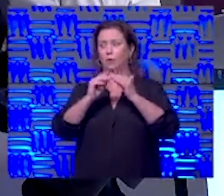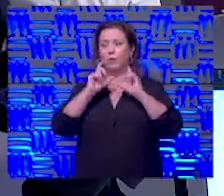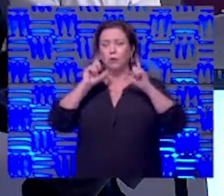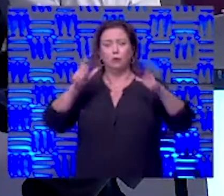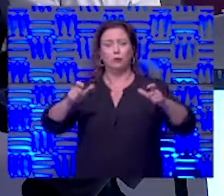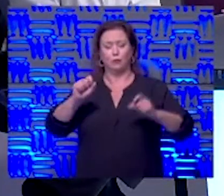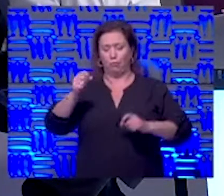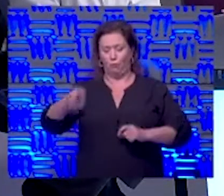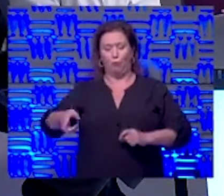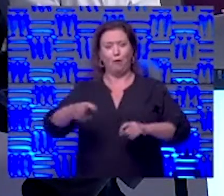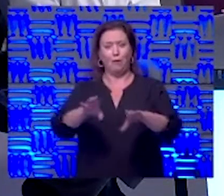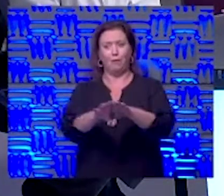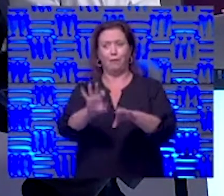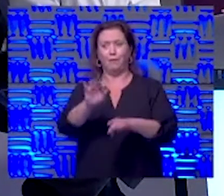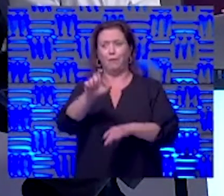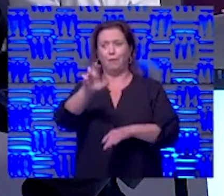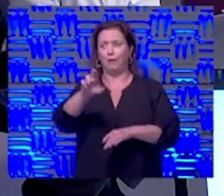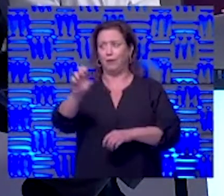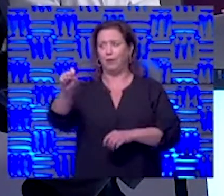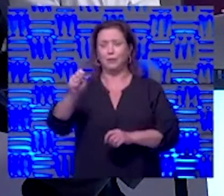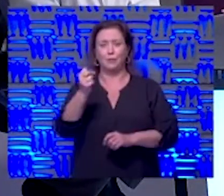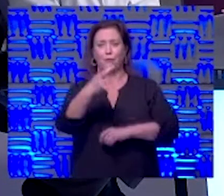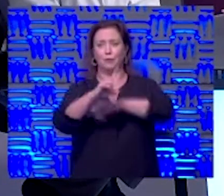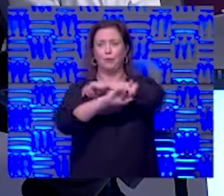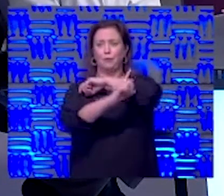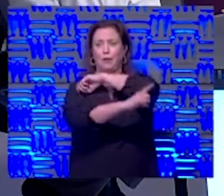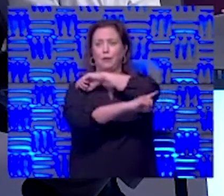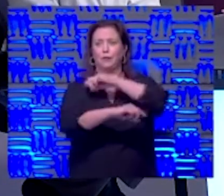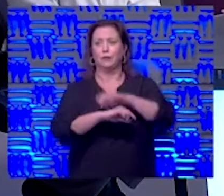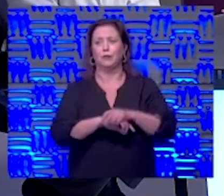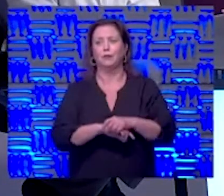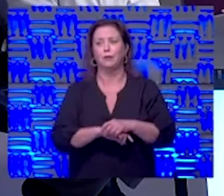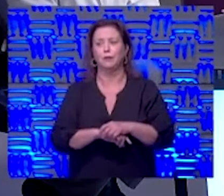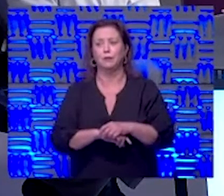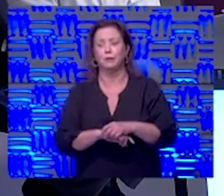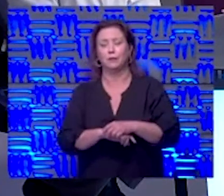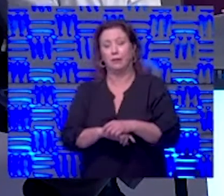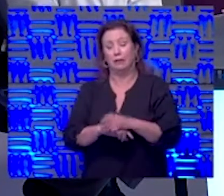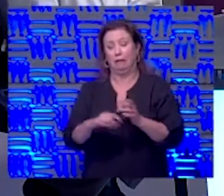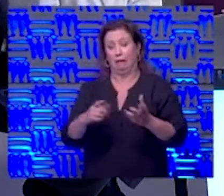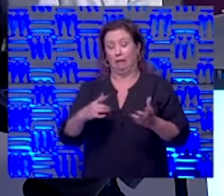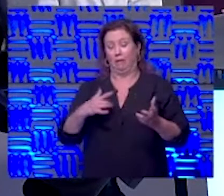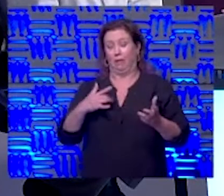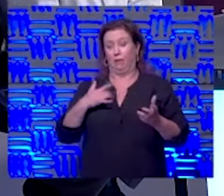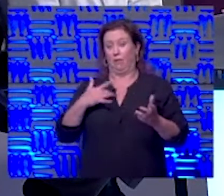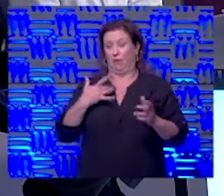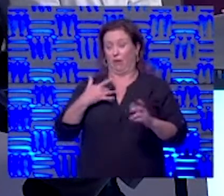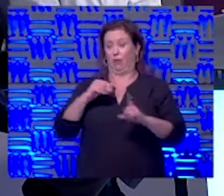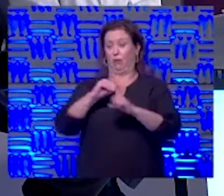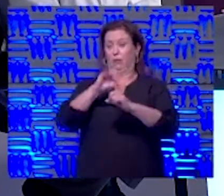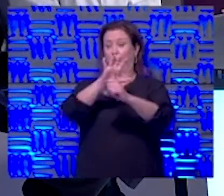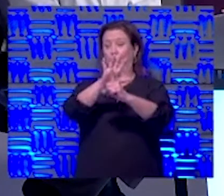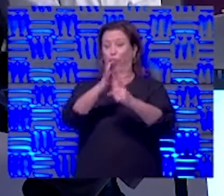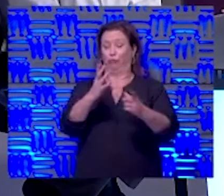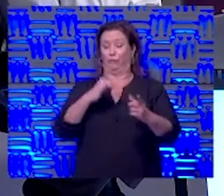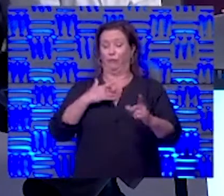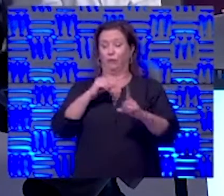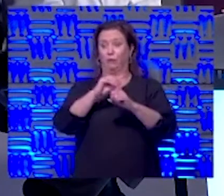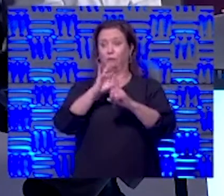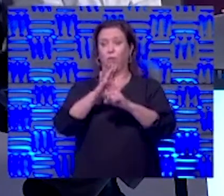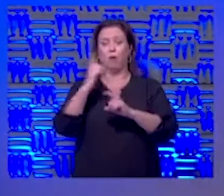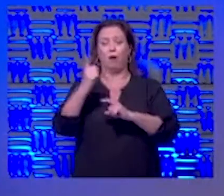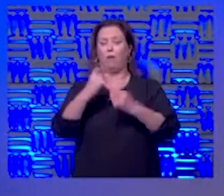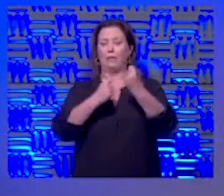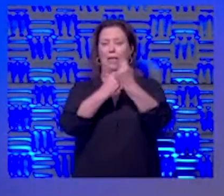floorboard, Yeah, absolutely. put it on a trash can? You know, I mean, if you think there's an exposure, I mean, you know, we've